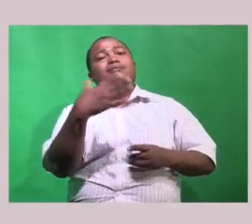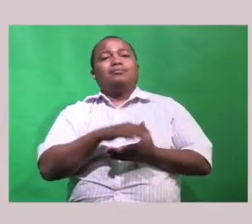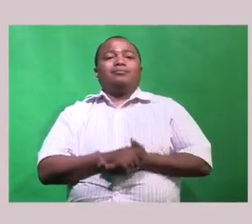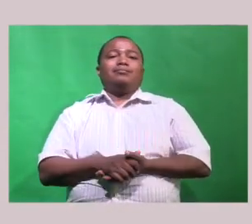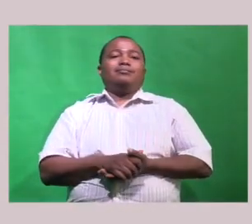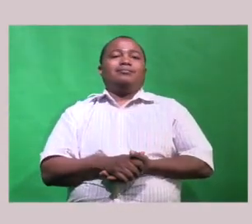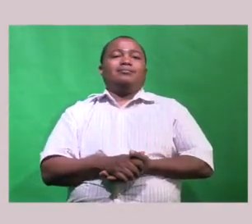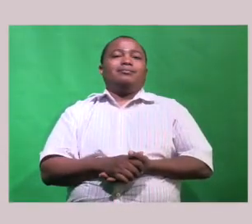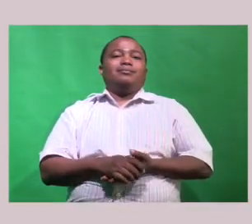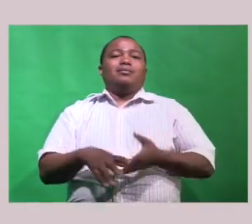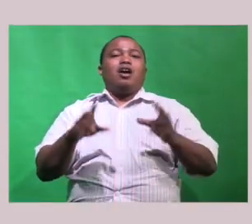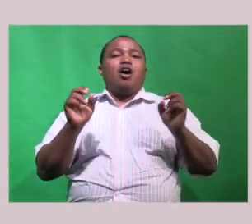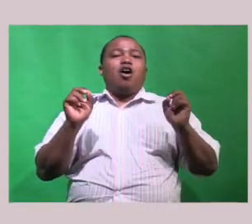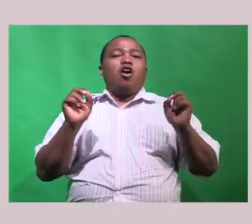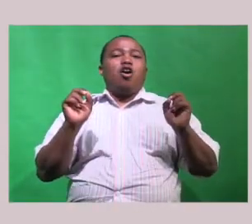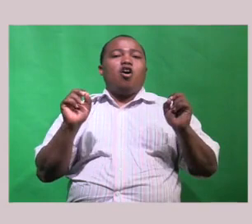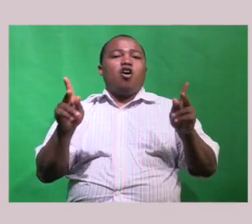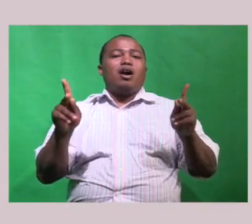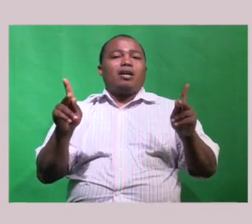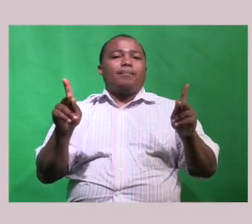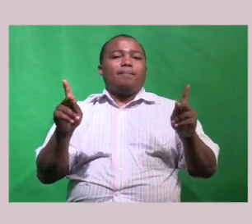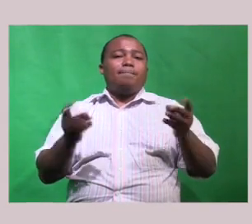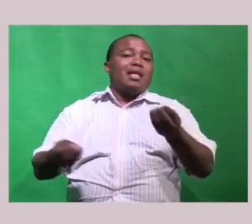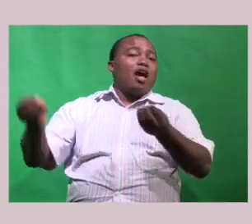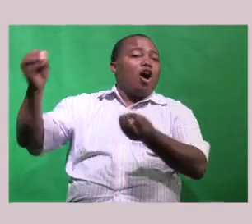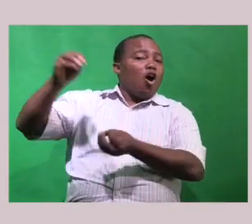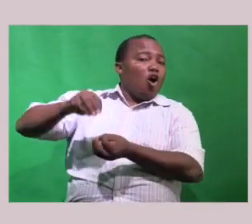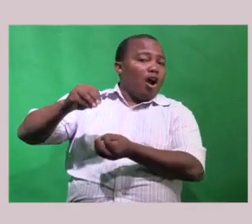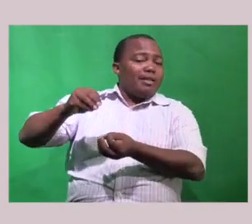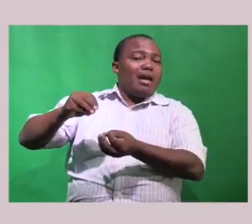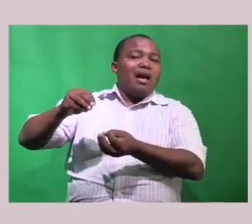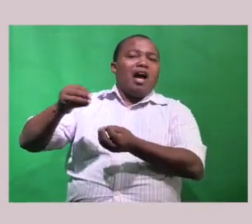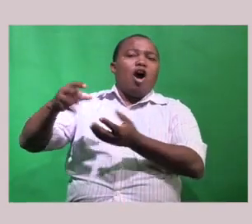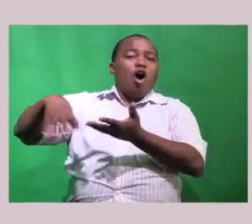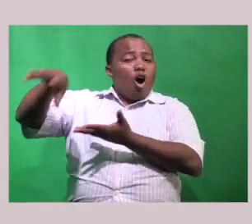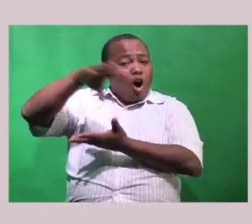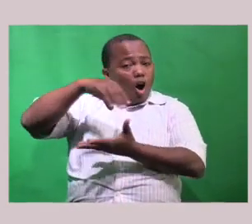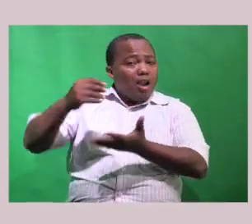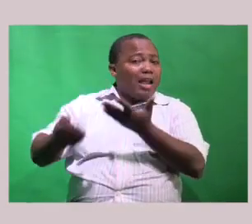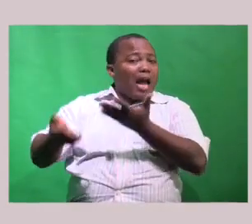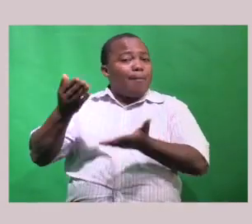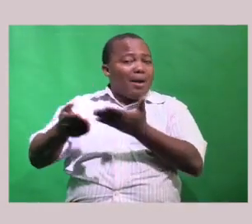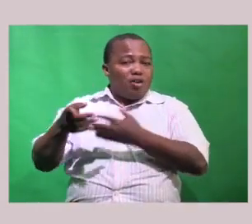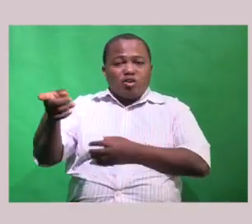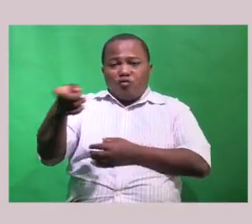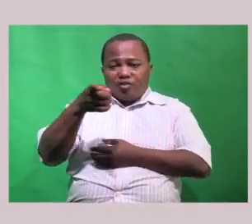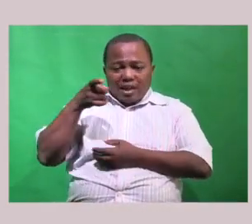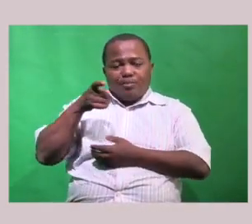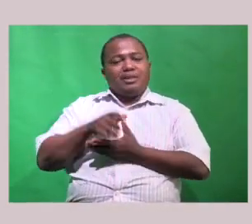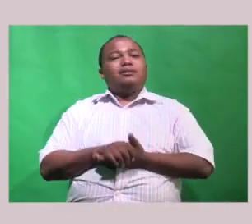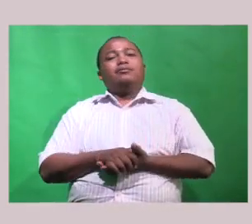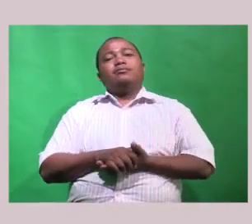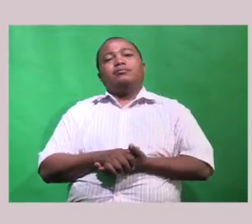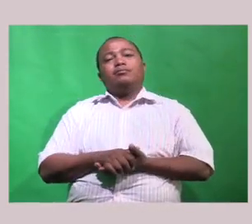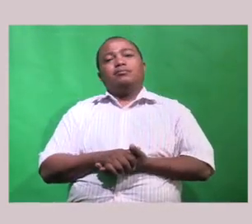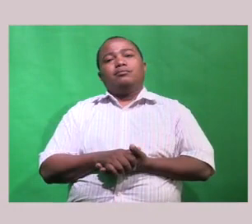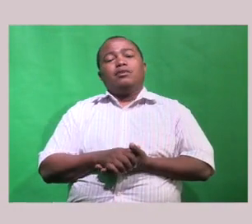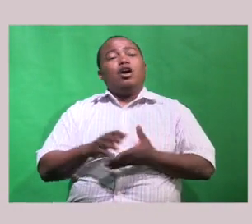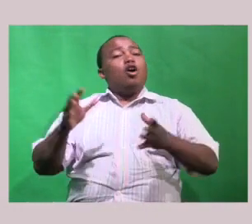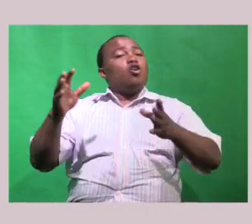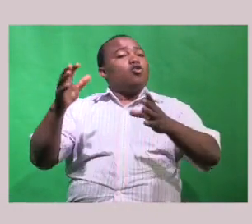Okay, add the amount of, or add all amount of debit. You